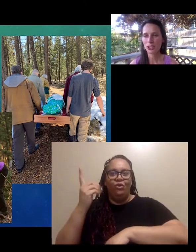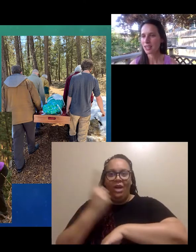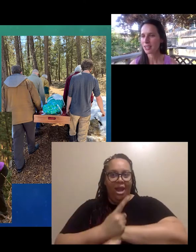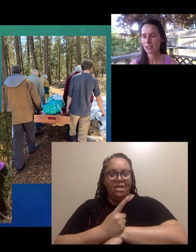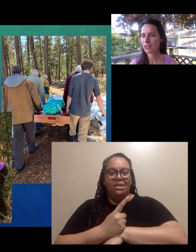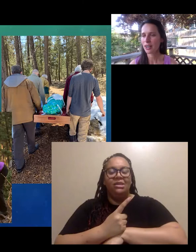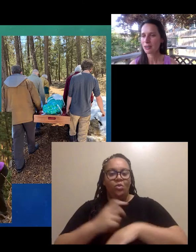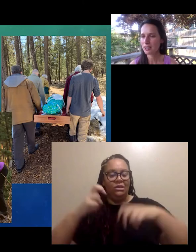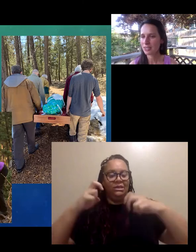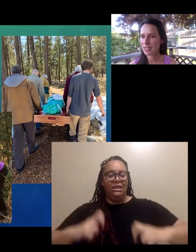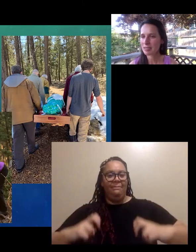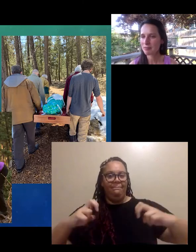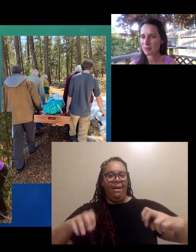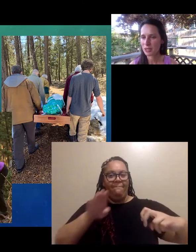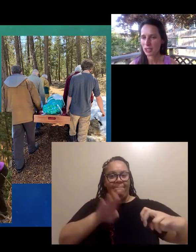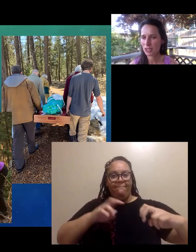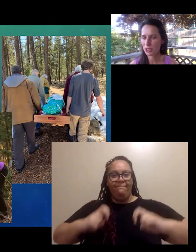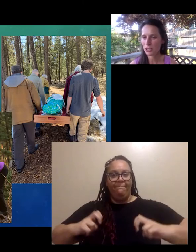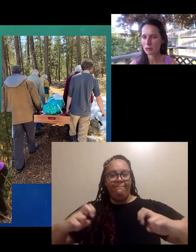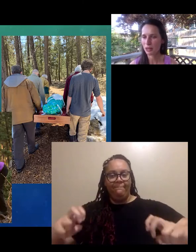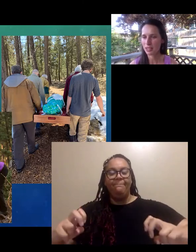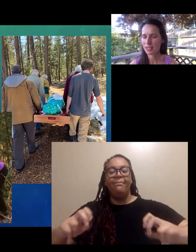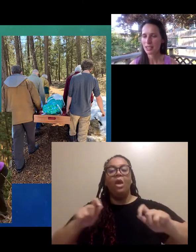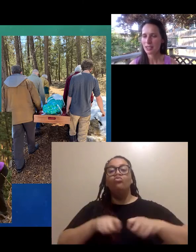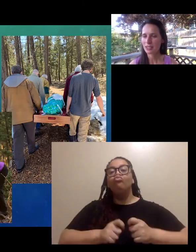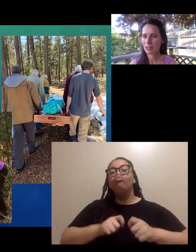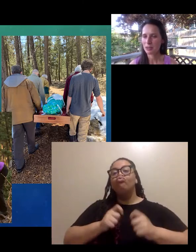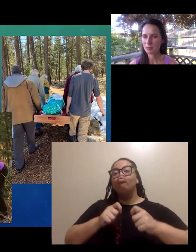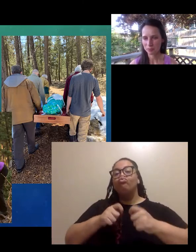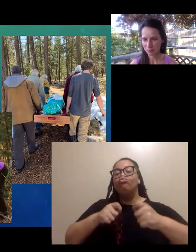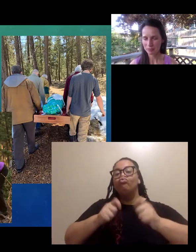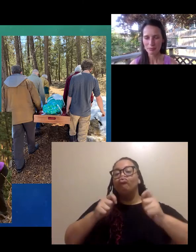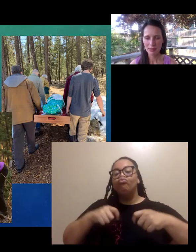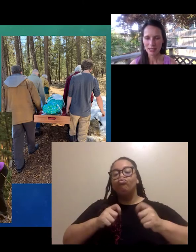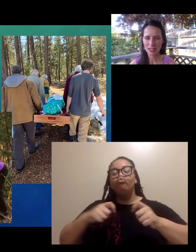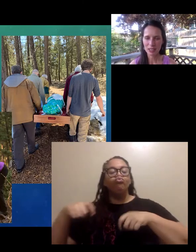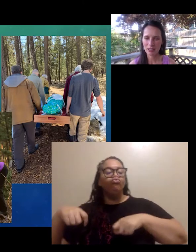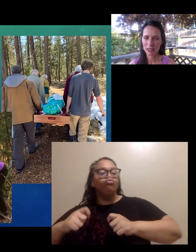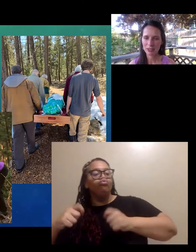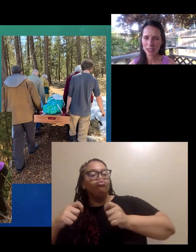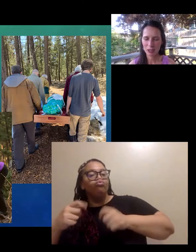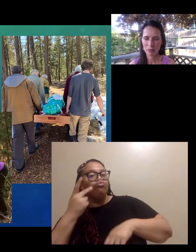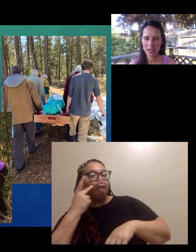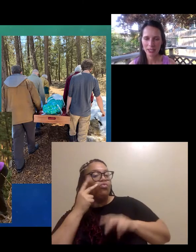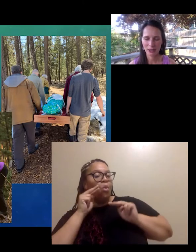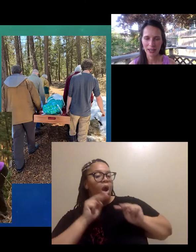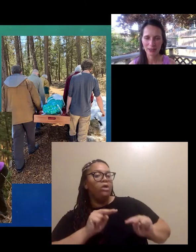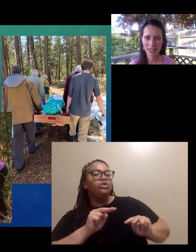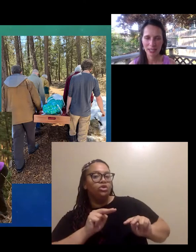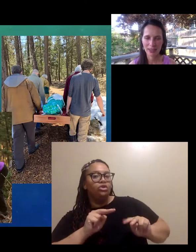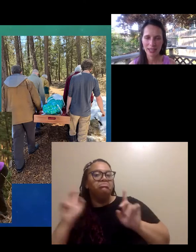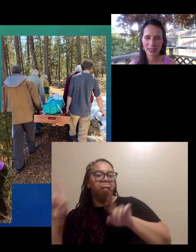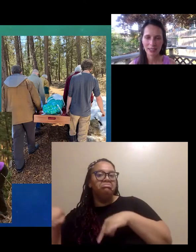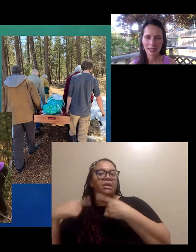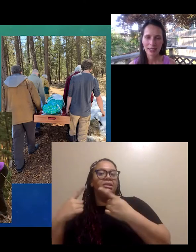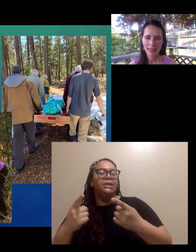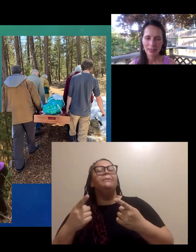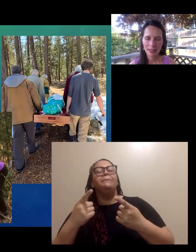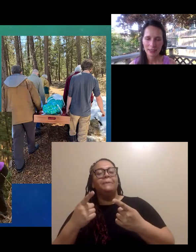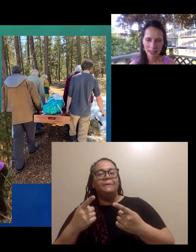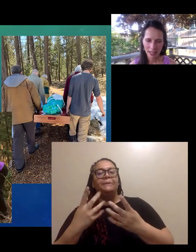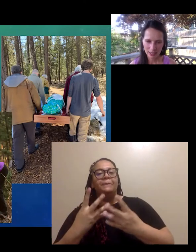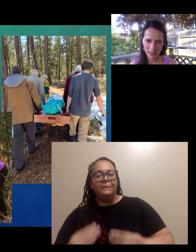crocheting her shroud, um, which is what she wanted. So that's a lovely homemade shroud. And then